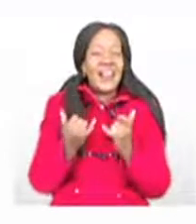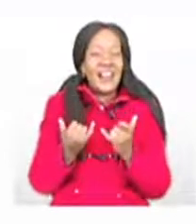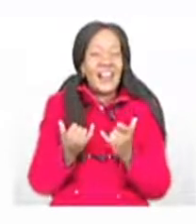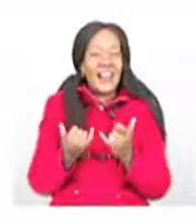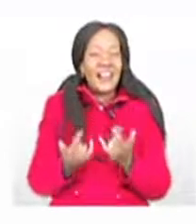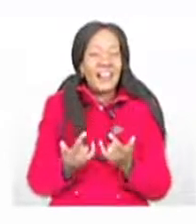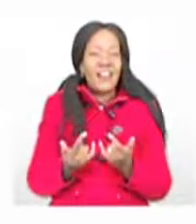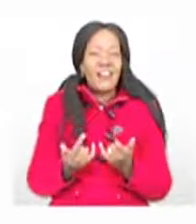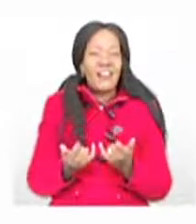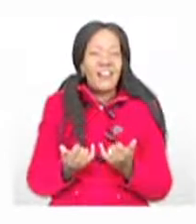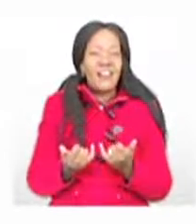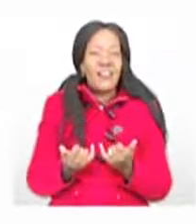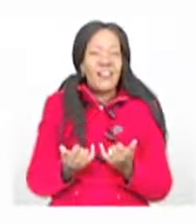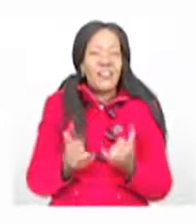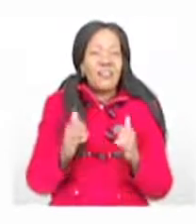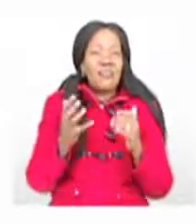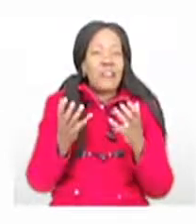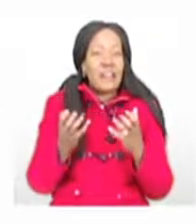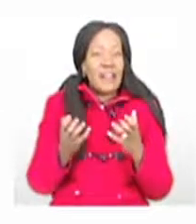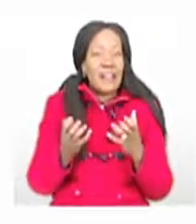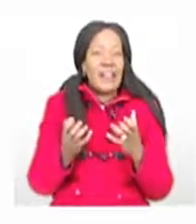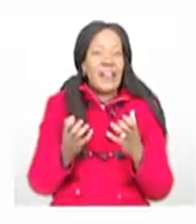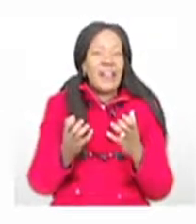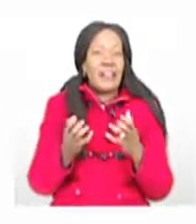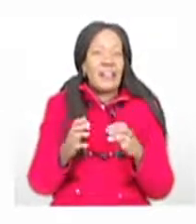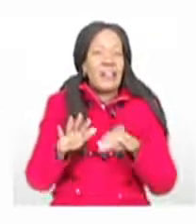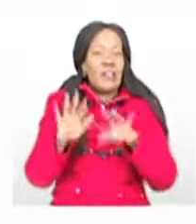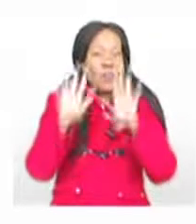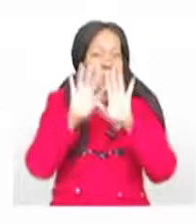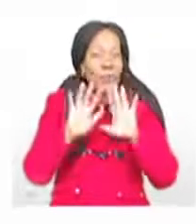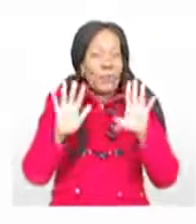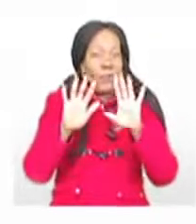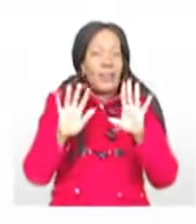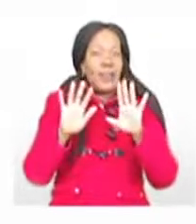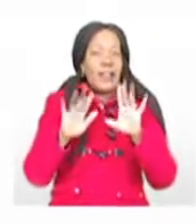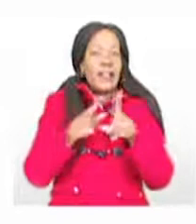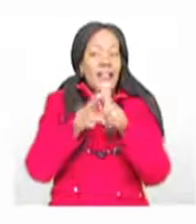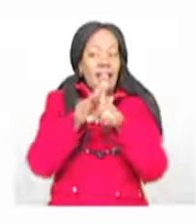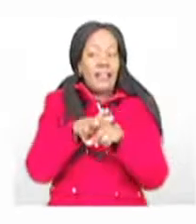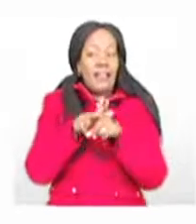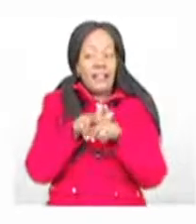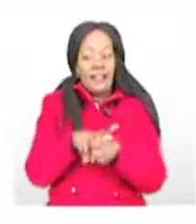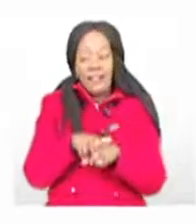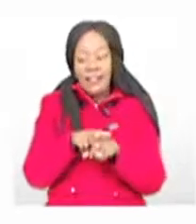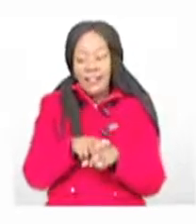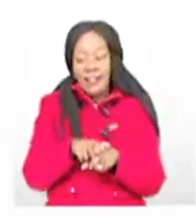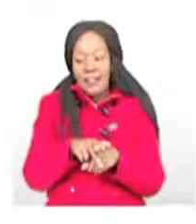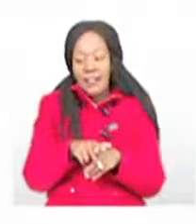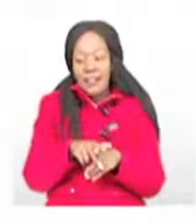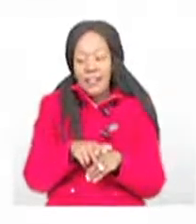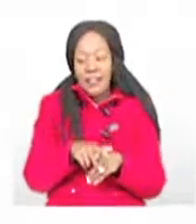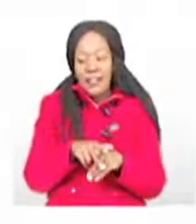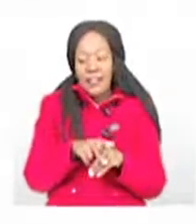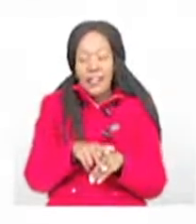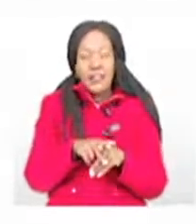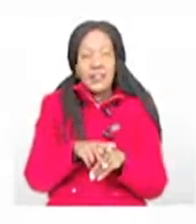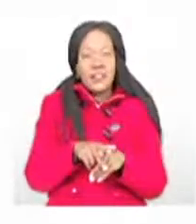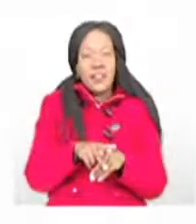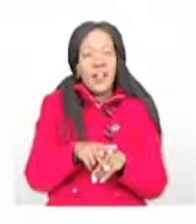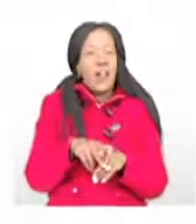to color in the horse. You need to use color